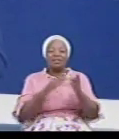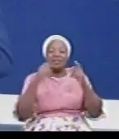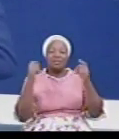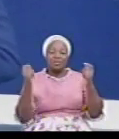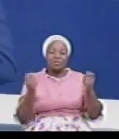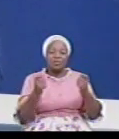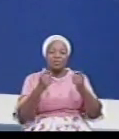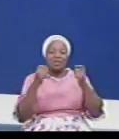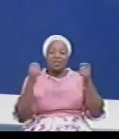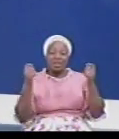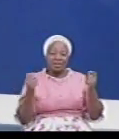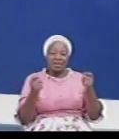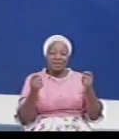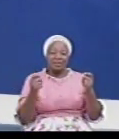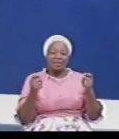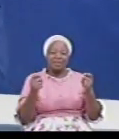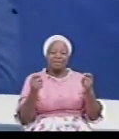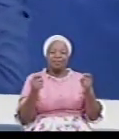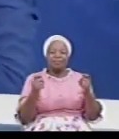Hallelujah.